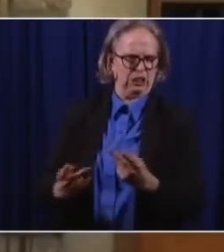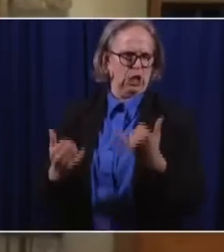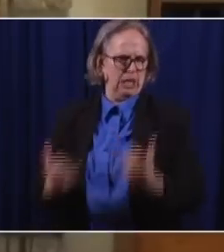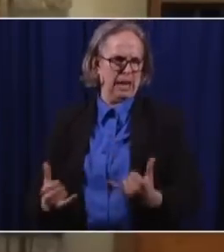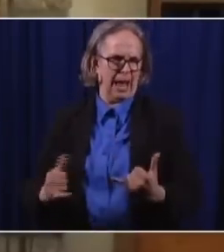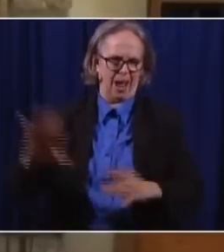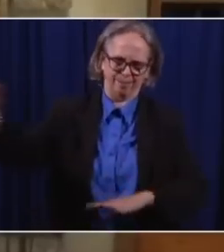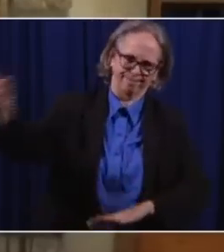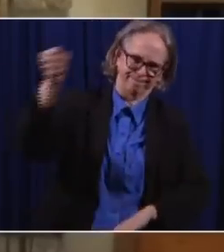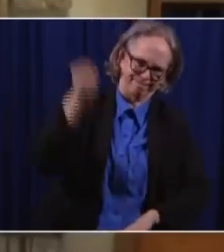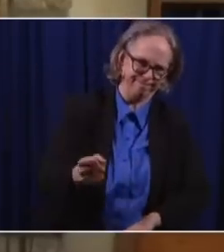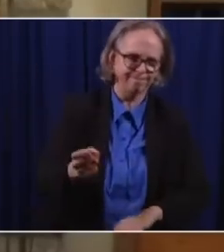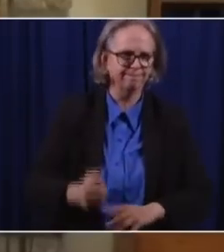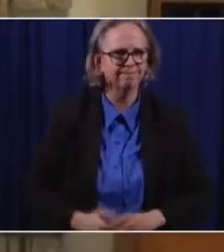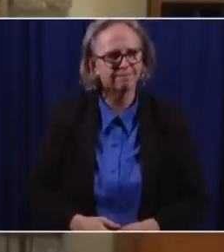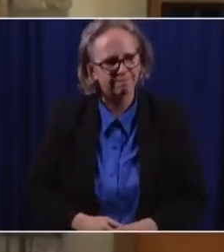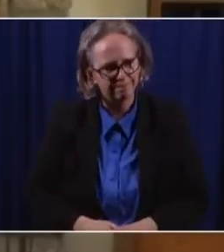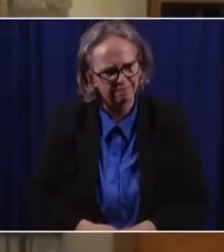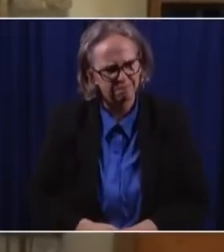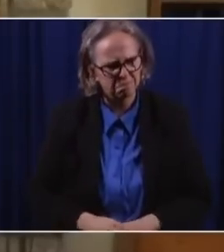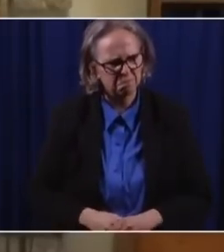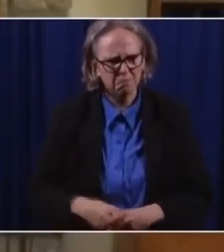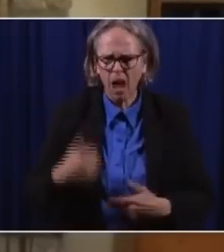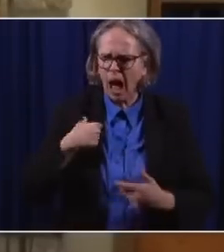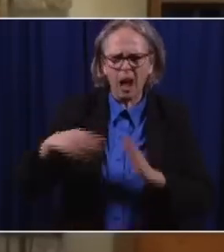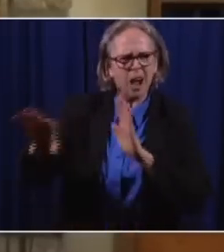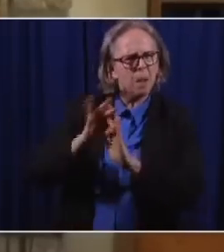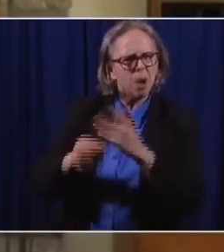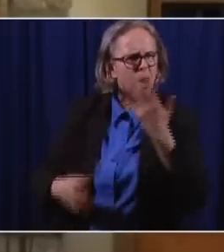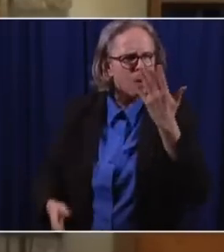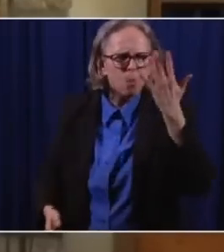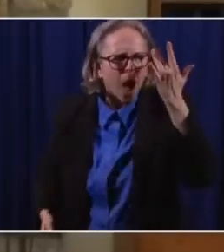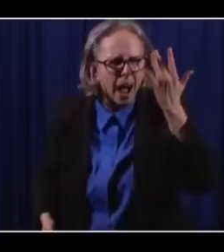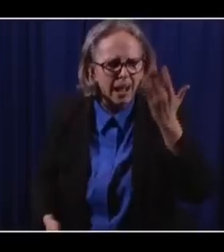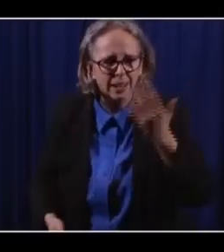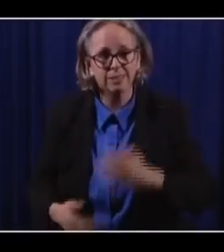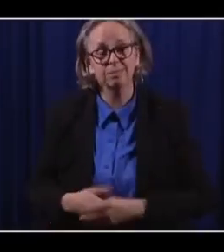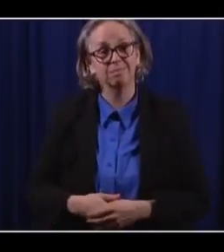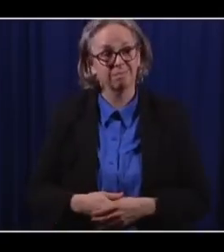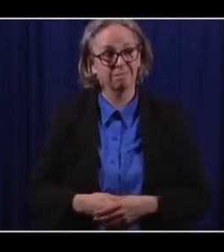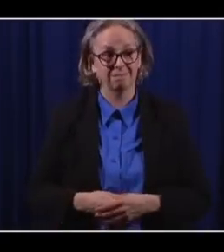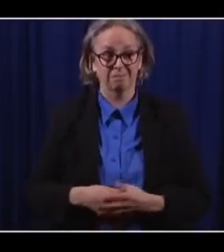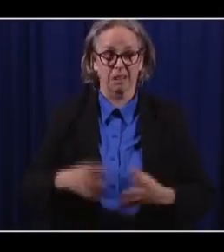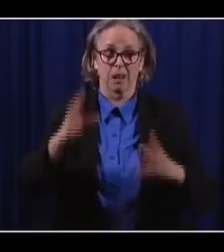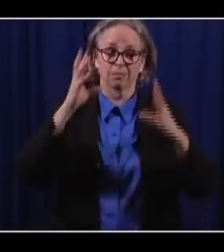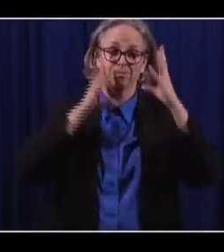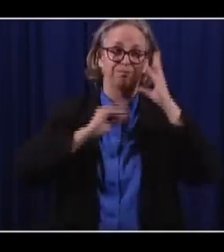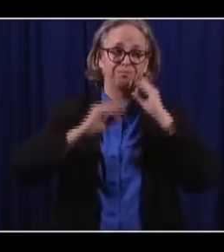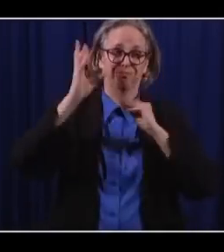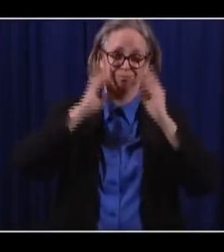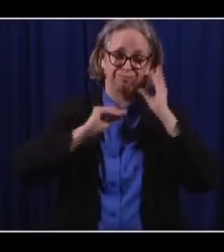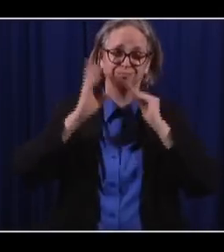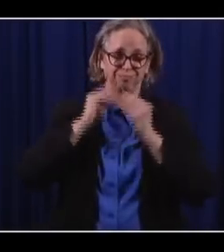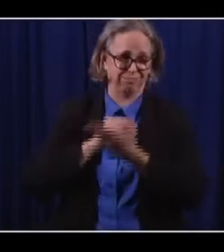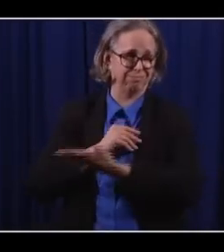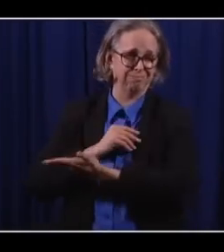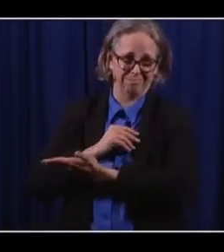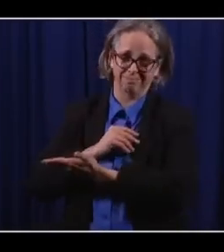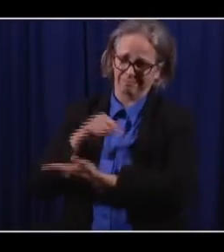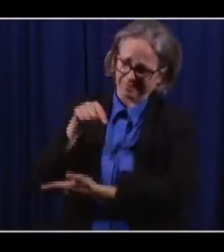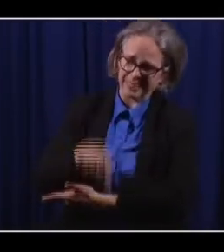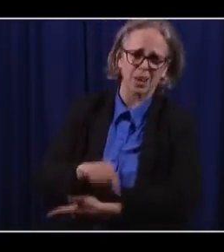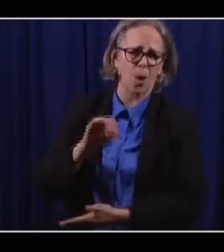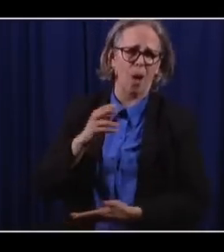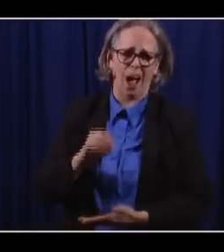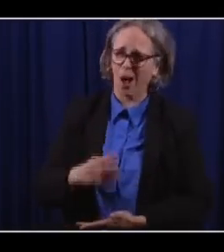experiences leading large teams and successfully dealing with important healthcare issues here in Ohio. He prepared